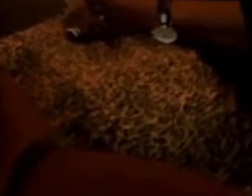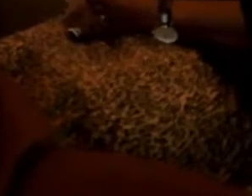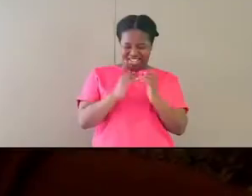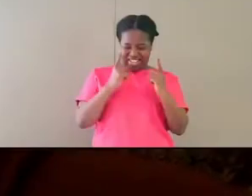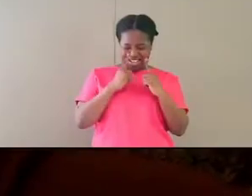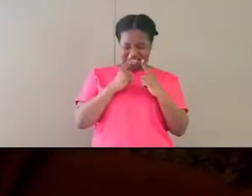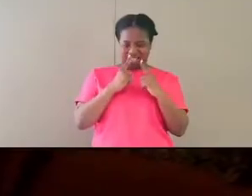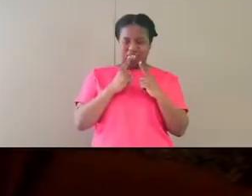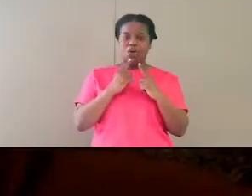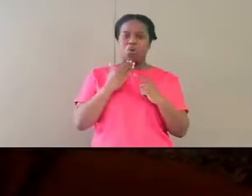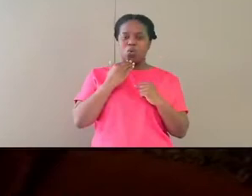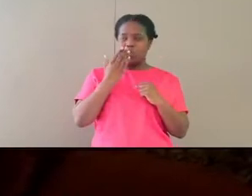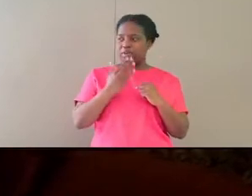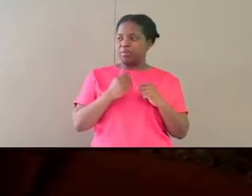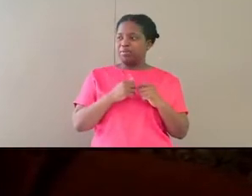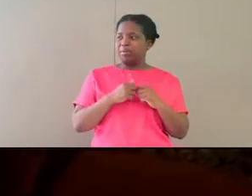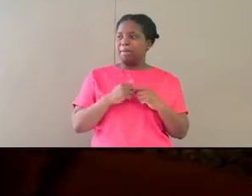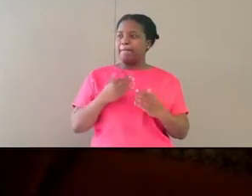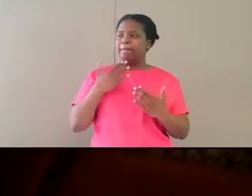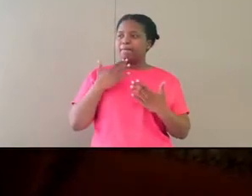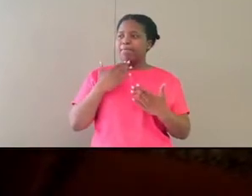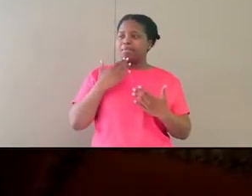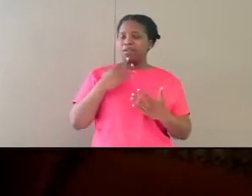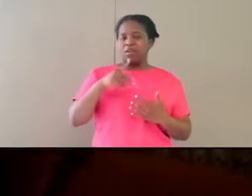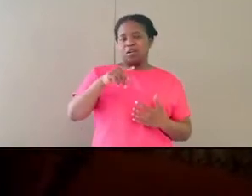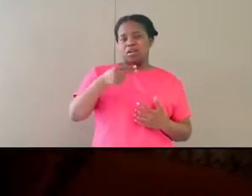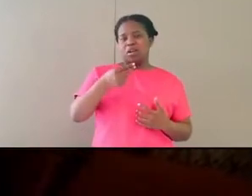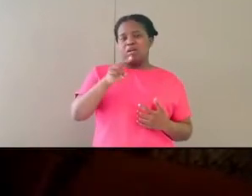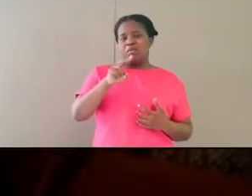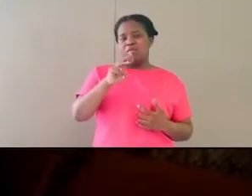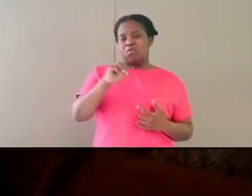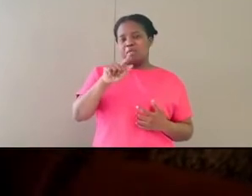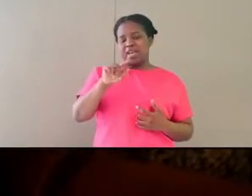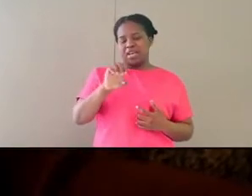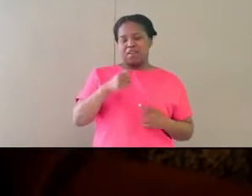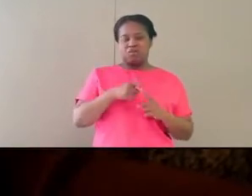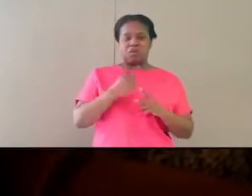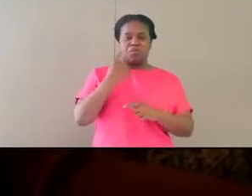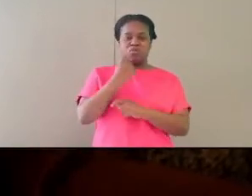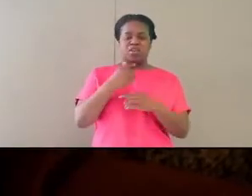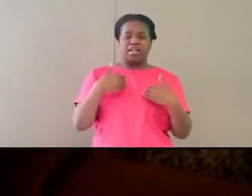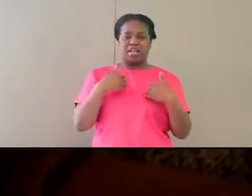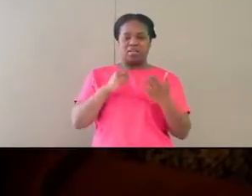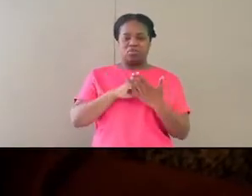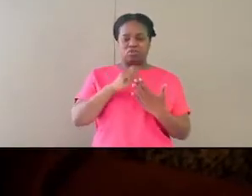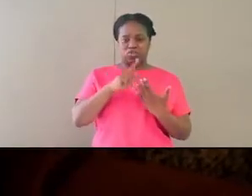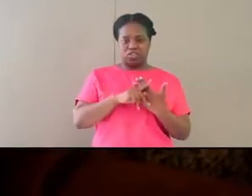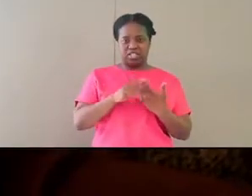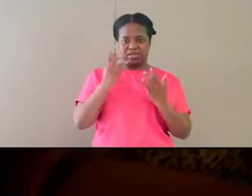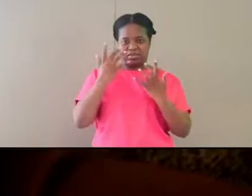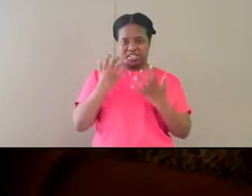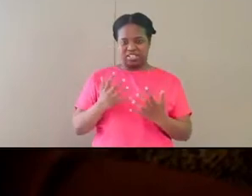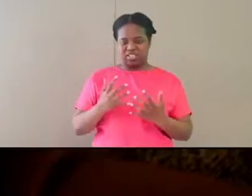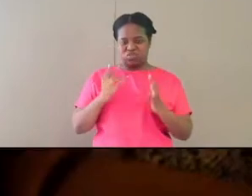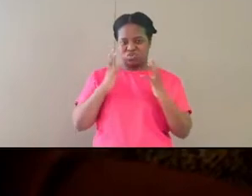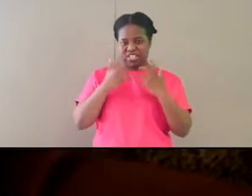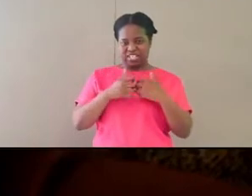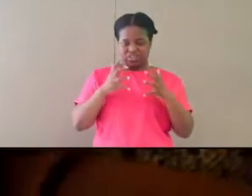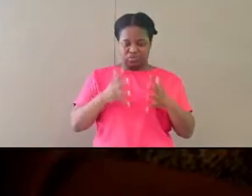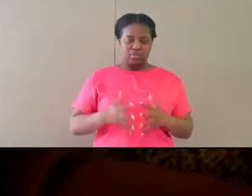Please introduce yourself. Thank you. I'm Pimela from Rural Health Advocacy Project and the Budget Justice Coalition.